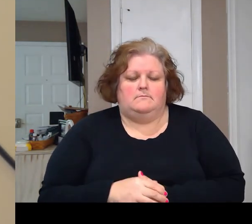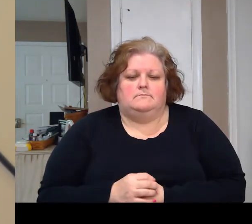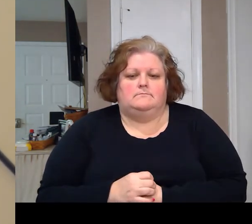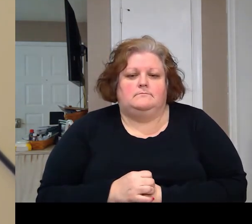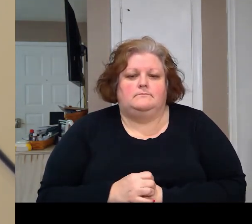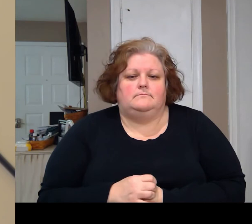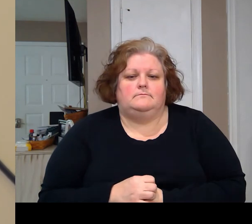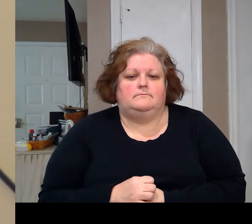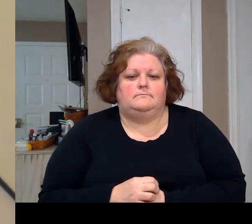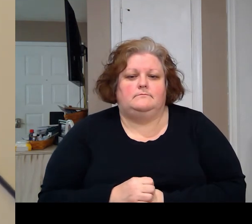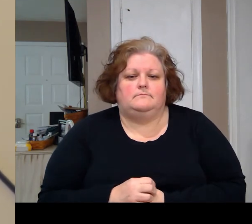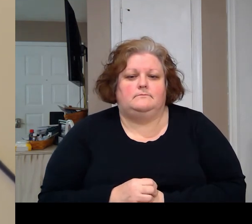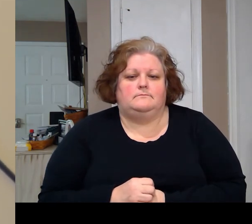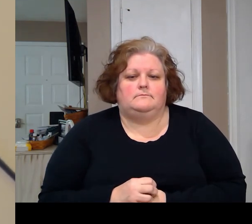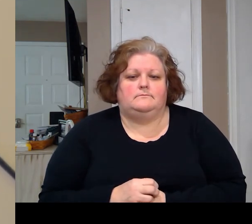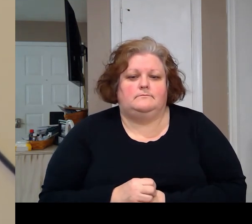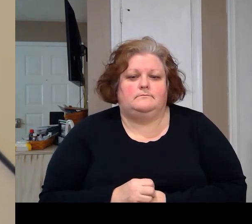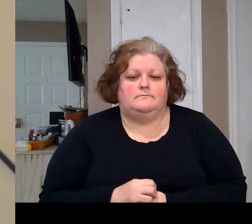pot.